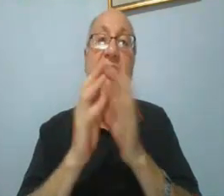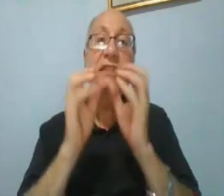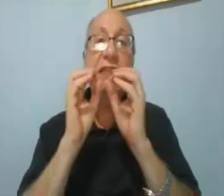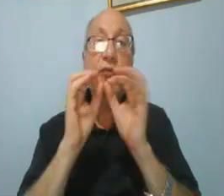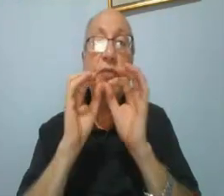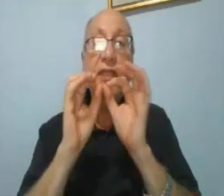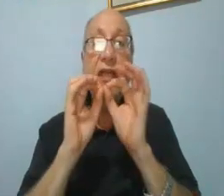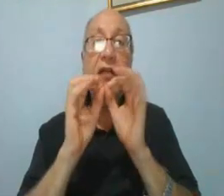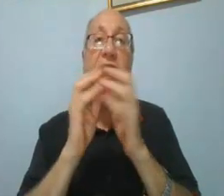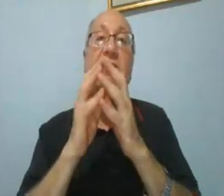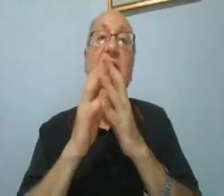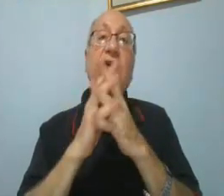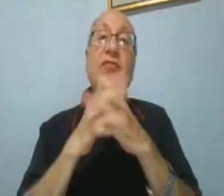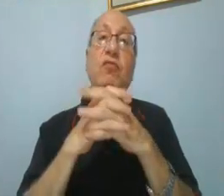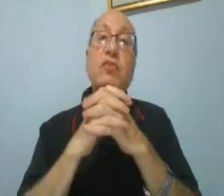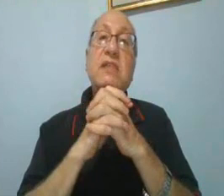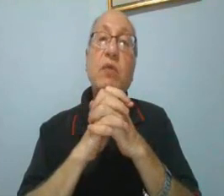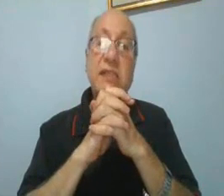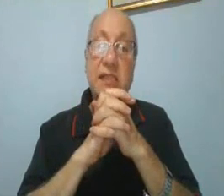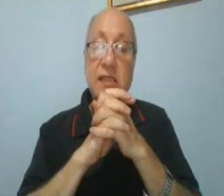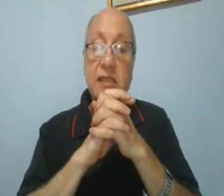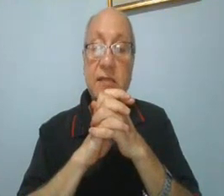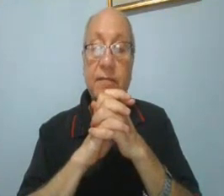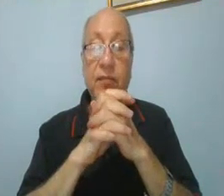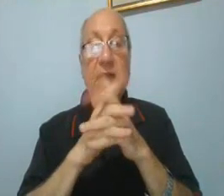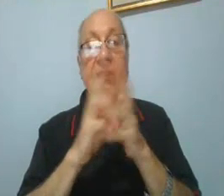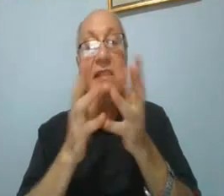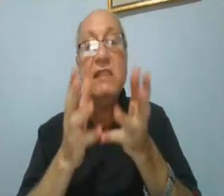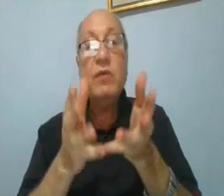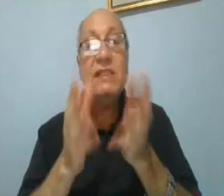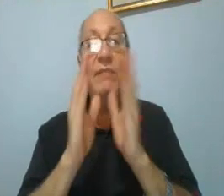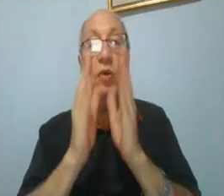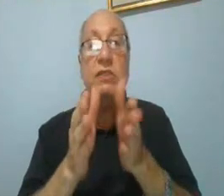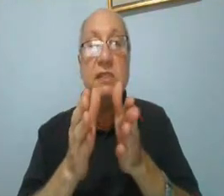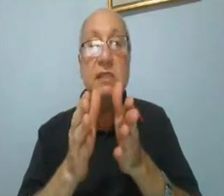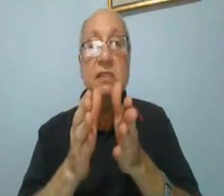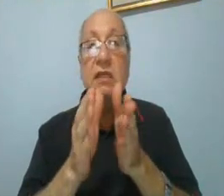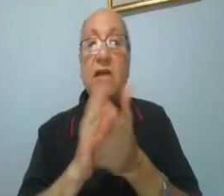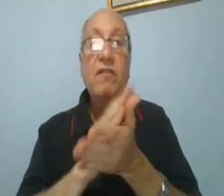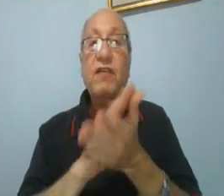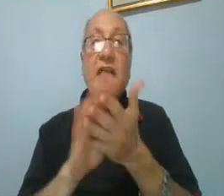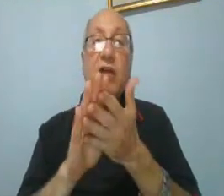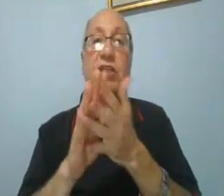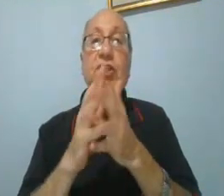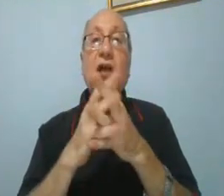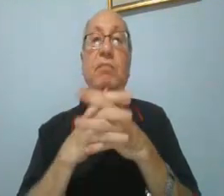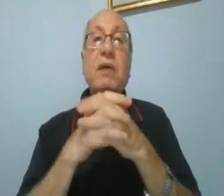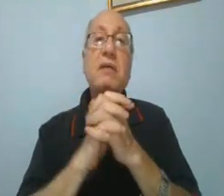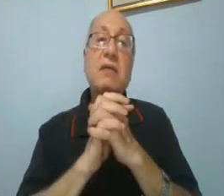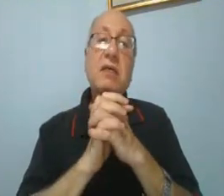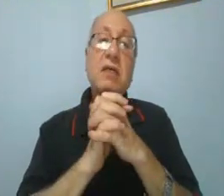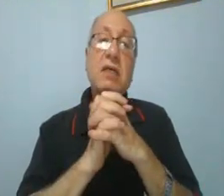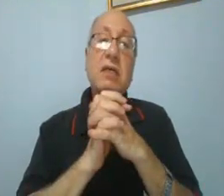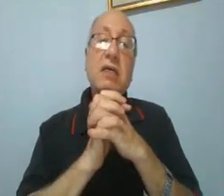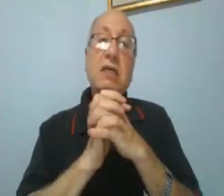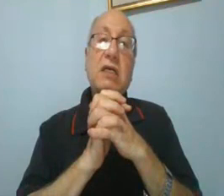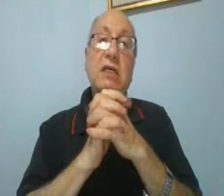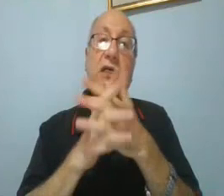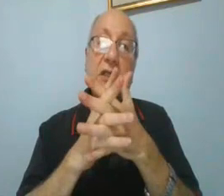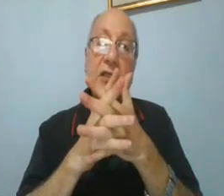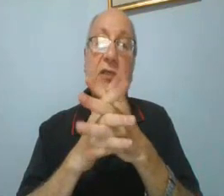instruments, and this is a container for the wastes. This is the waste box for any sharp